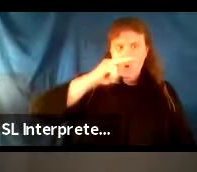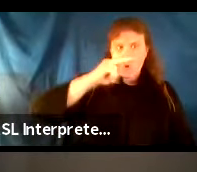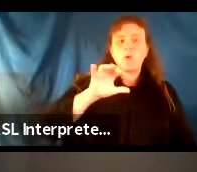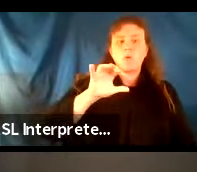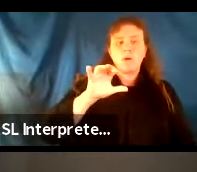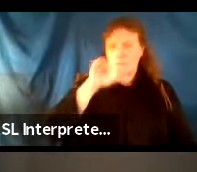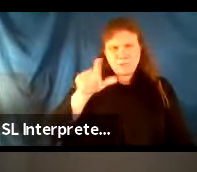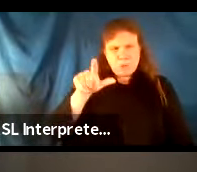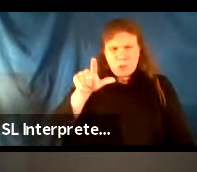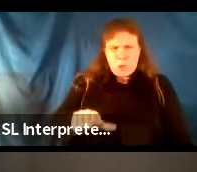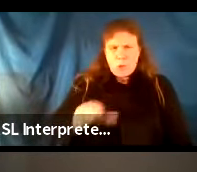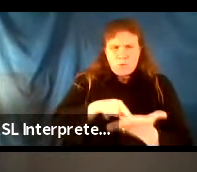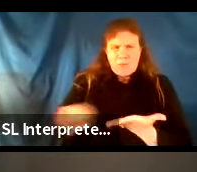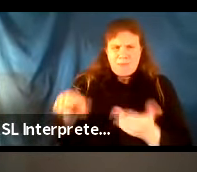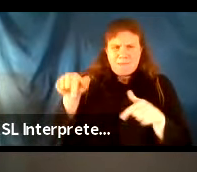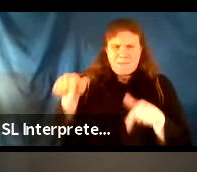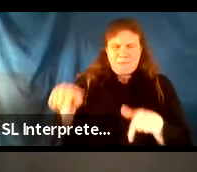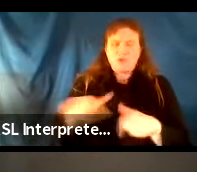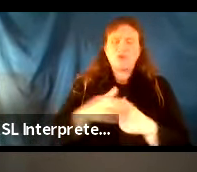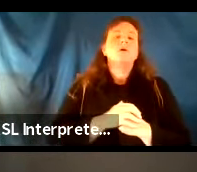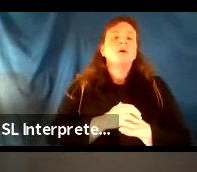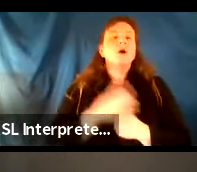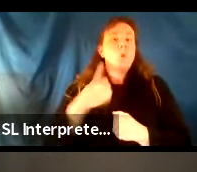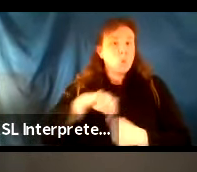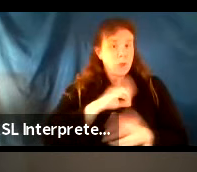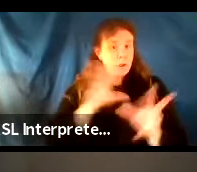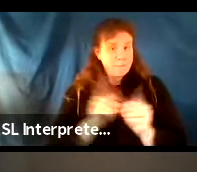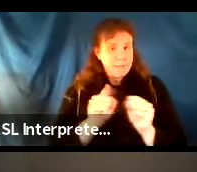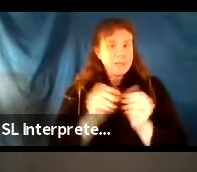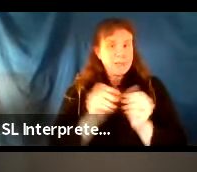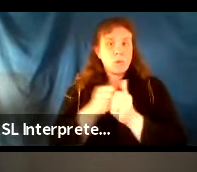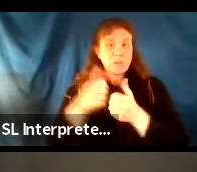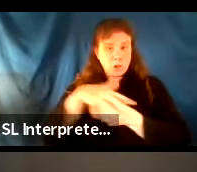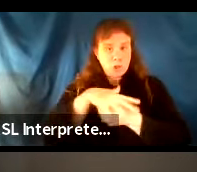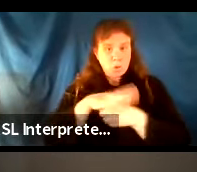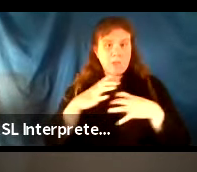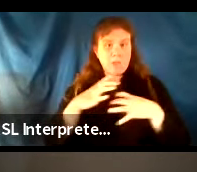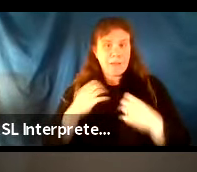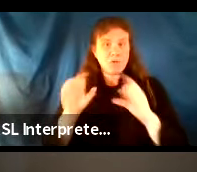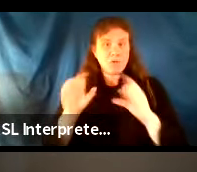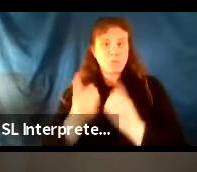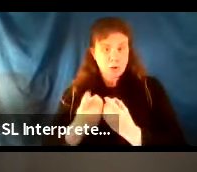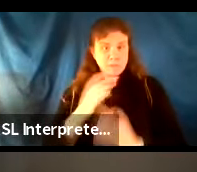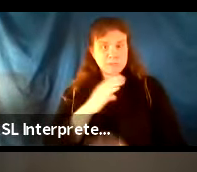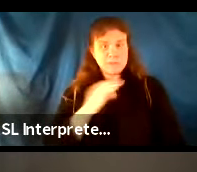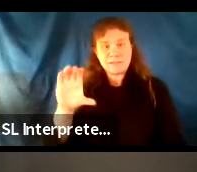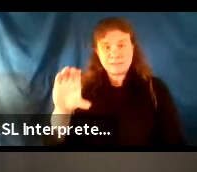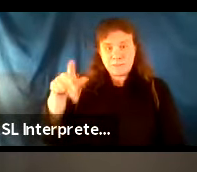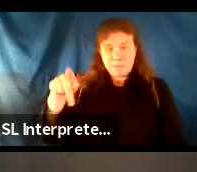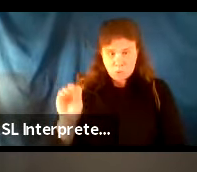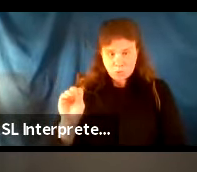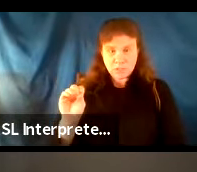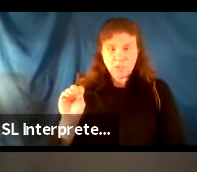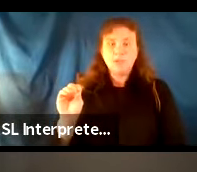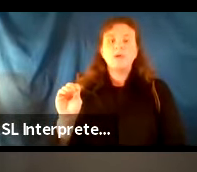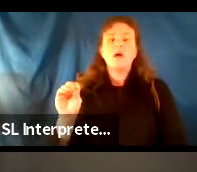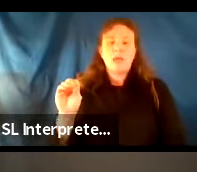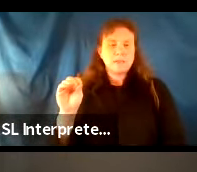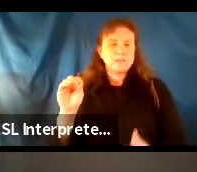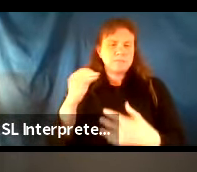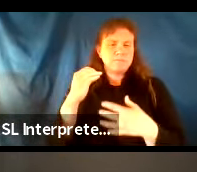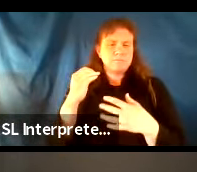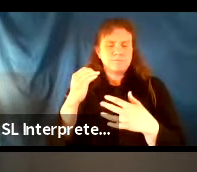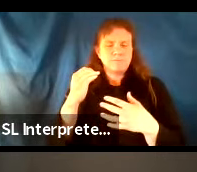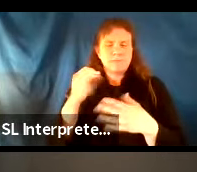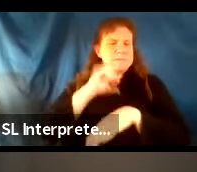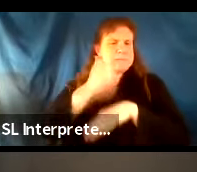come together. And so we are meeting together with local health departments and CBO, so putting a plan together when more doses come